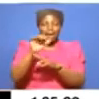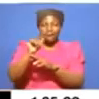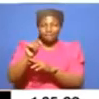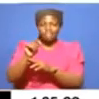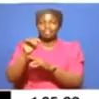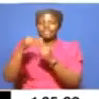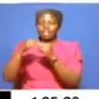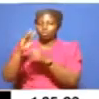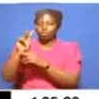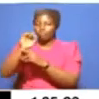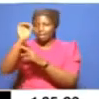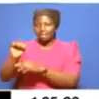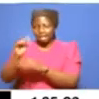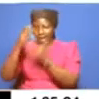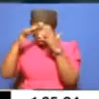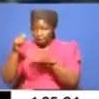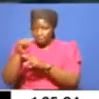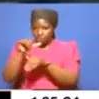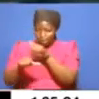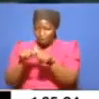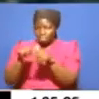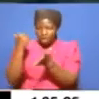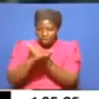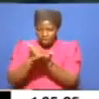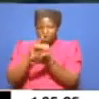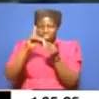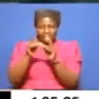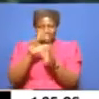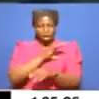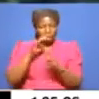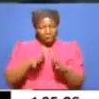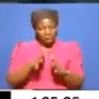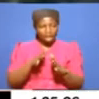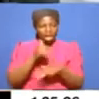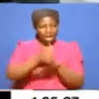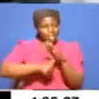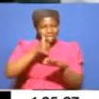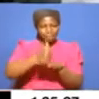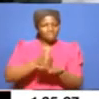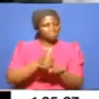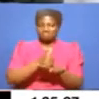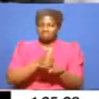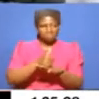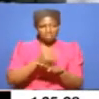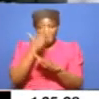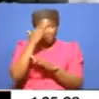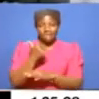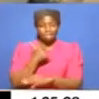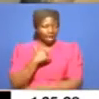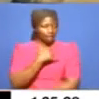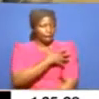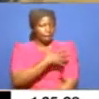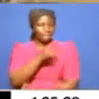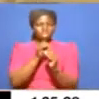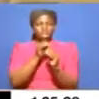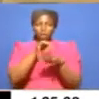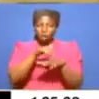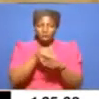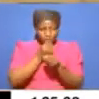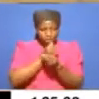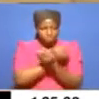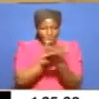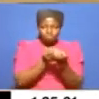establishment of the Office of the Data Commissioner. This may be due to a lack of capacity in information dissemination,